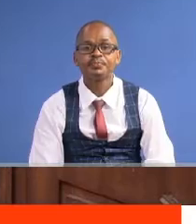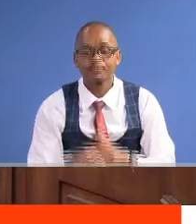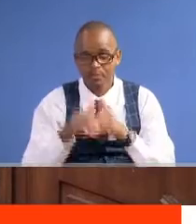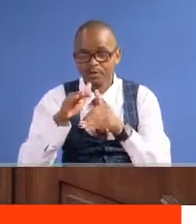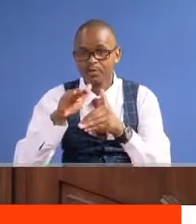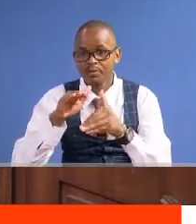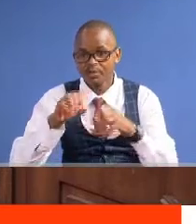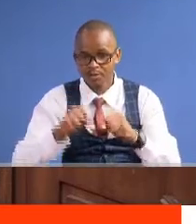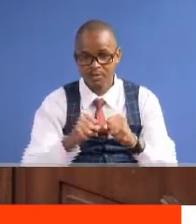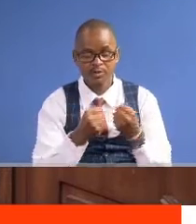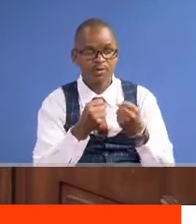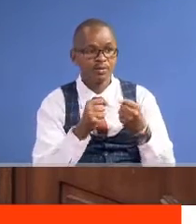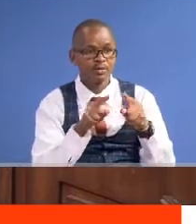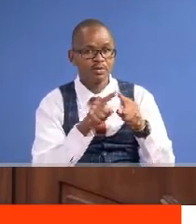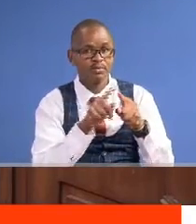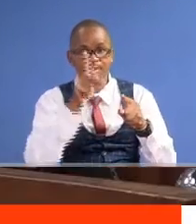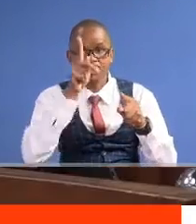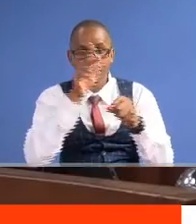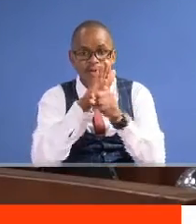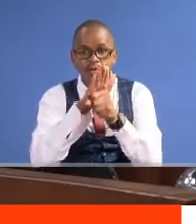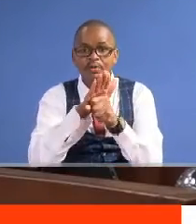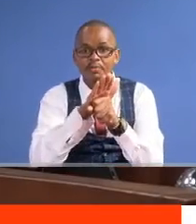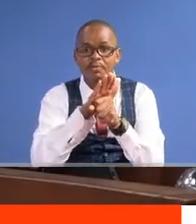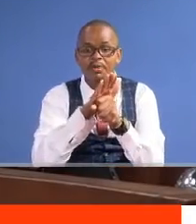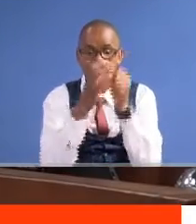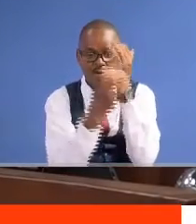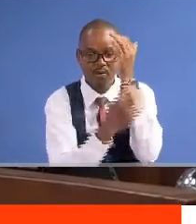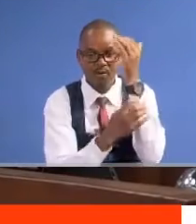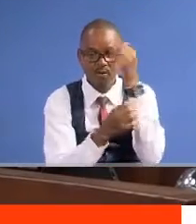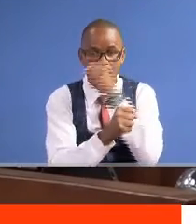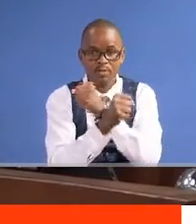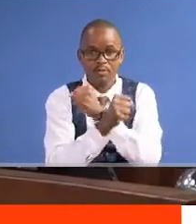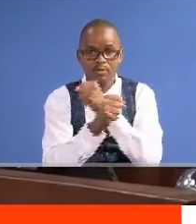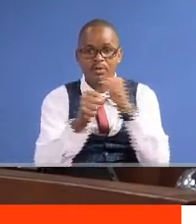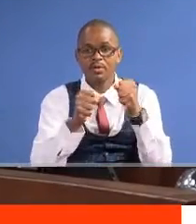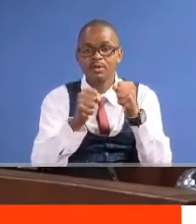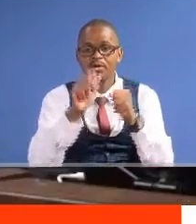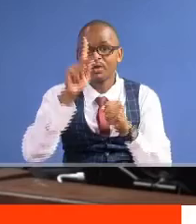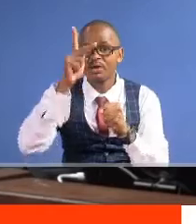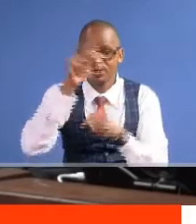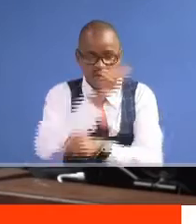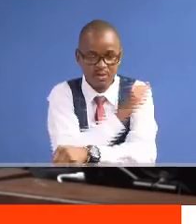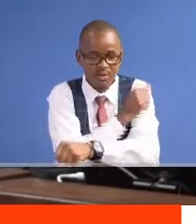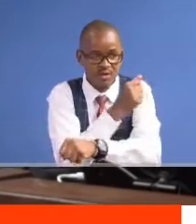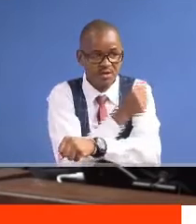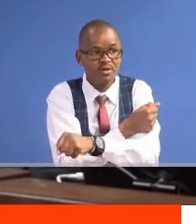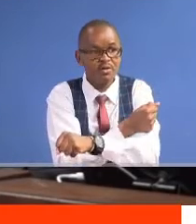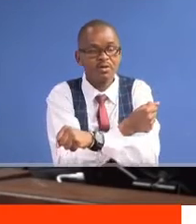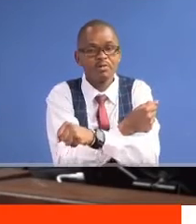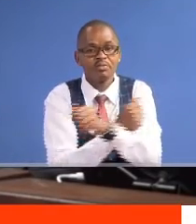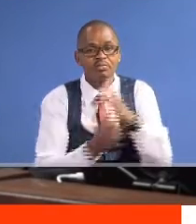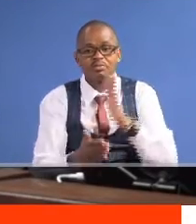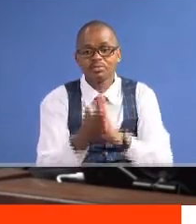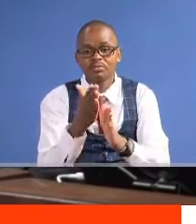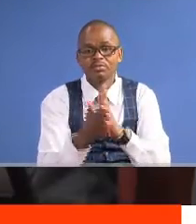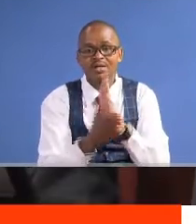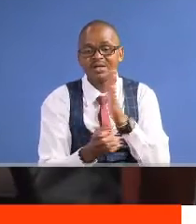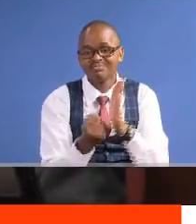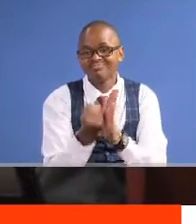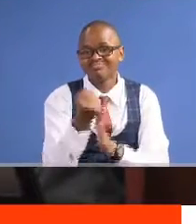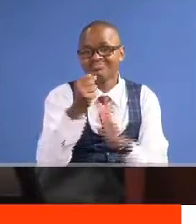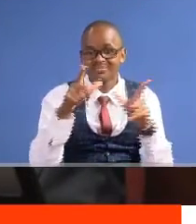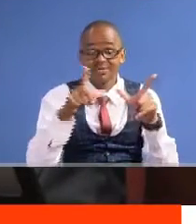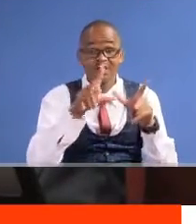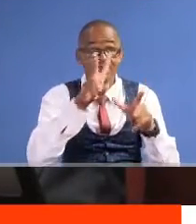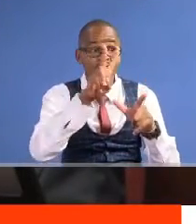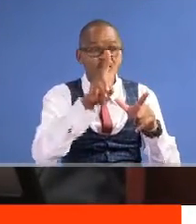Following backlash by Kenyans and pressure from Parliament over poor air safety, the Kenya Civil Aviation Authority has decided to crack whip and suspend the license